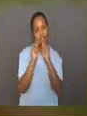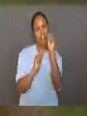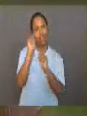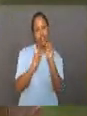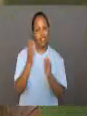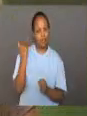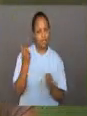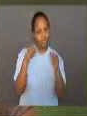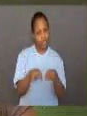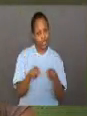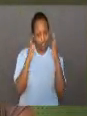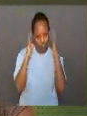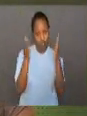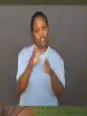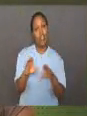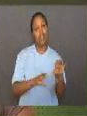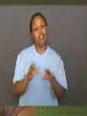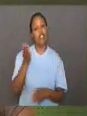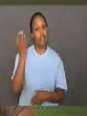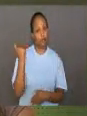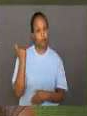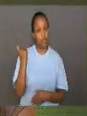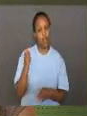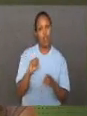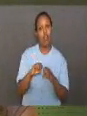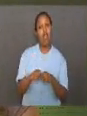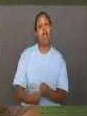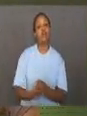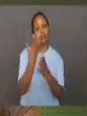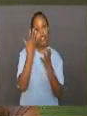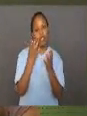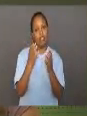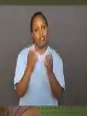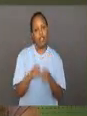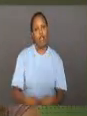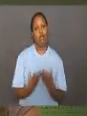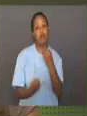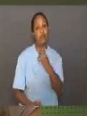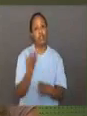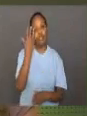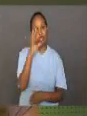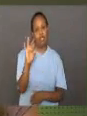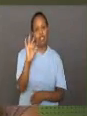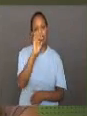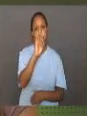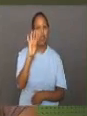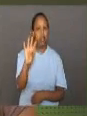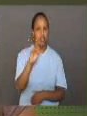Ethiopia. Today, we have focused on the outbreak of the Ethiopian Revolution